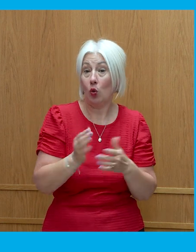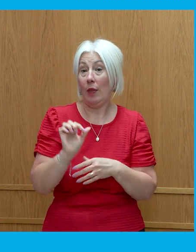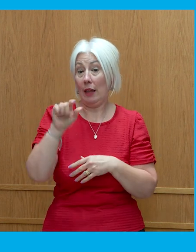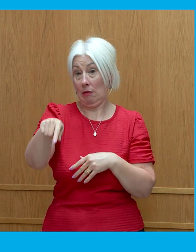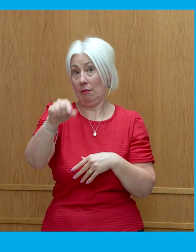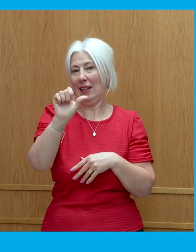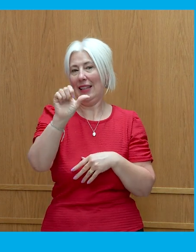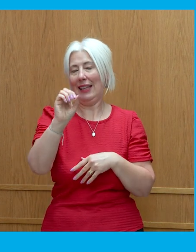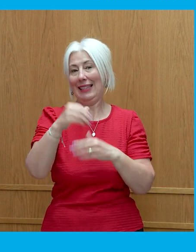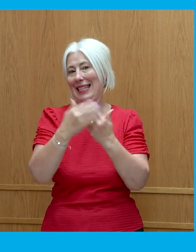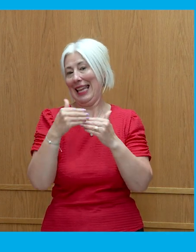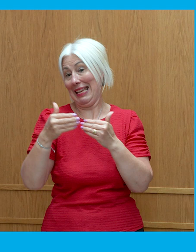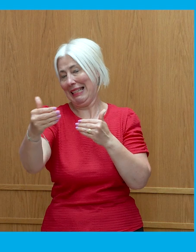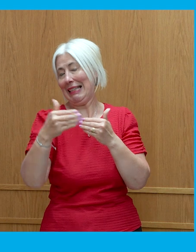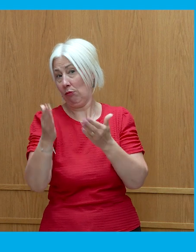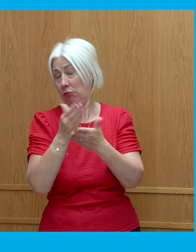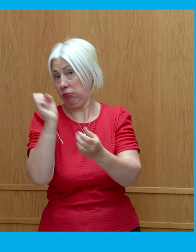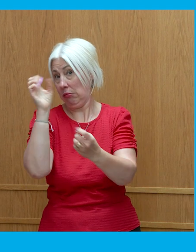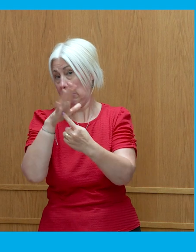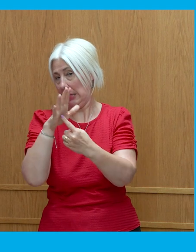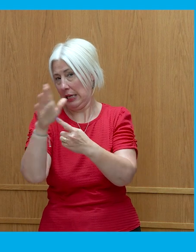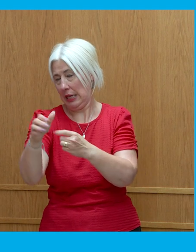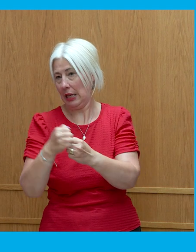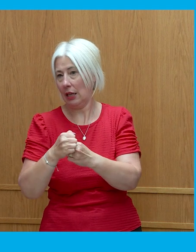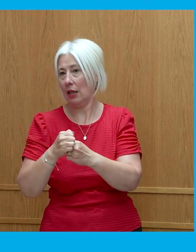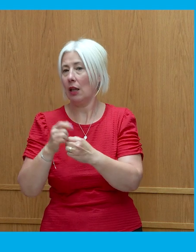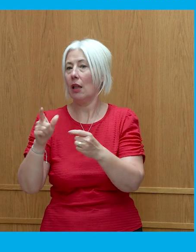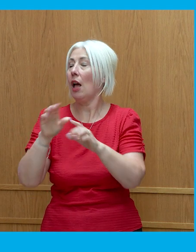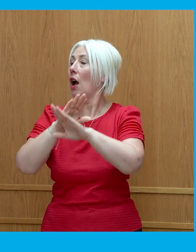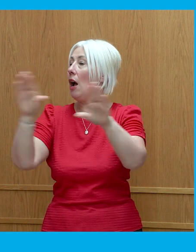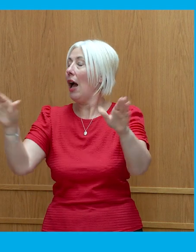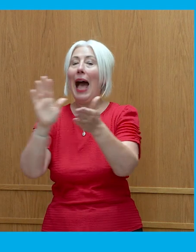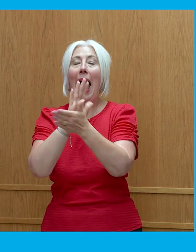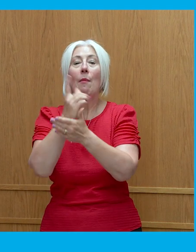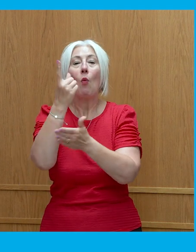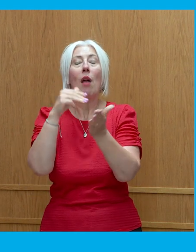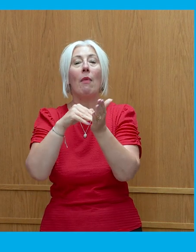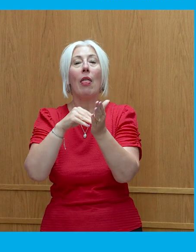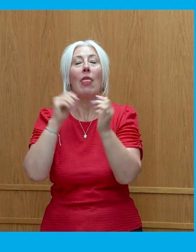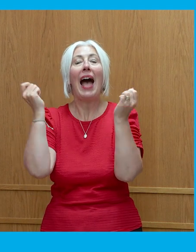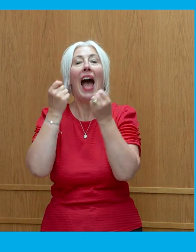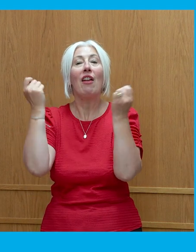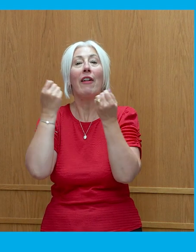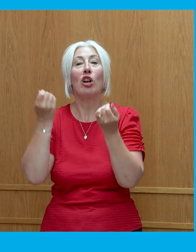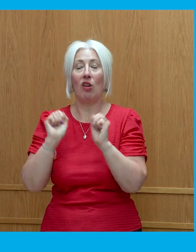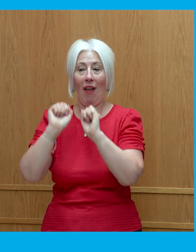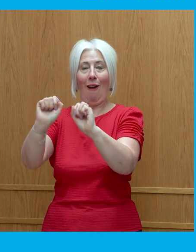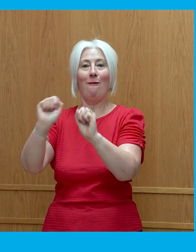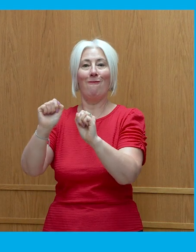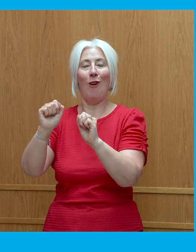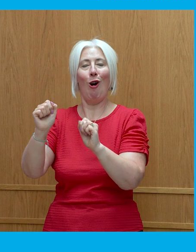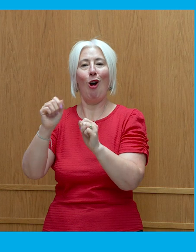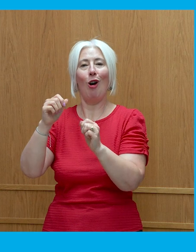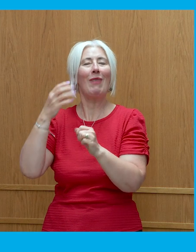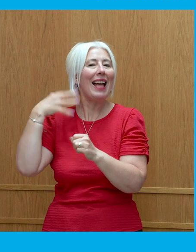days critical. I'd just like to wish everyone a happy one-month anniversary of the candidacy of Kamala Harris. It's